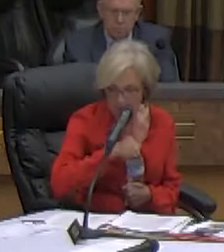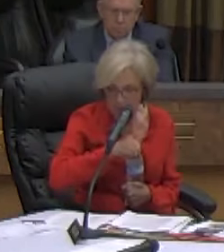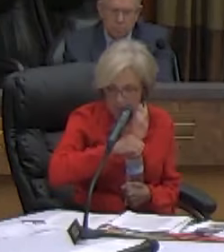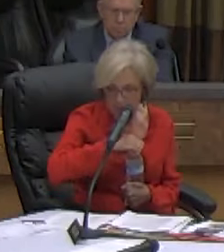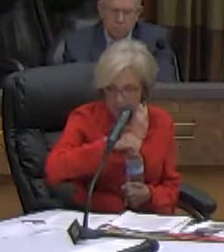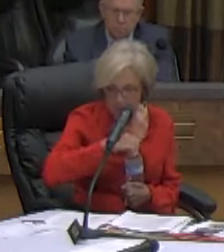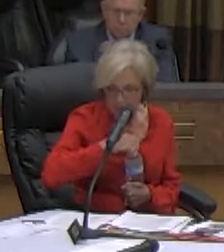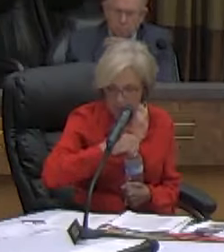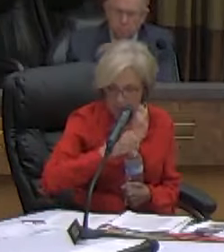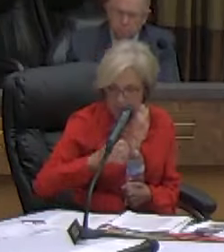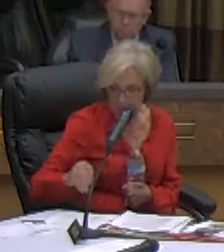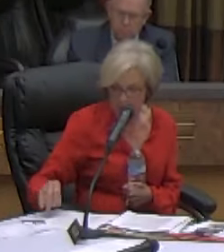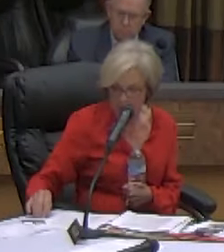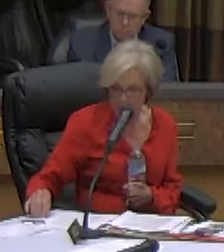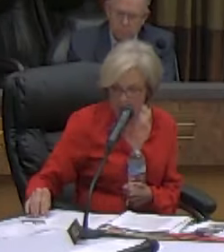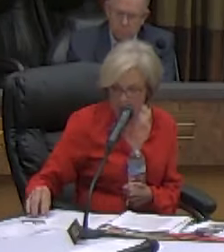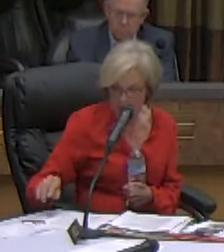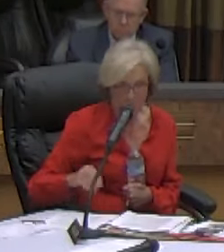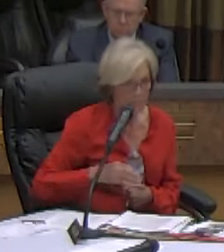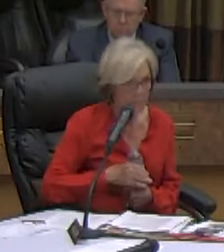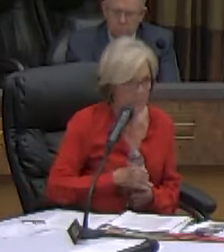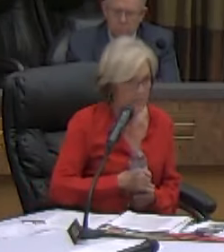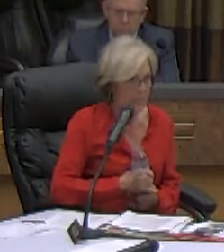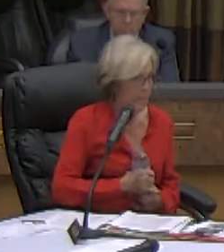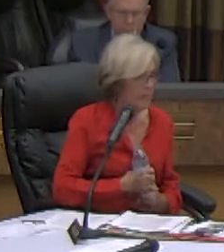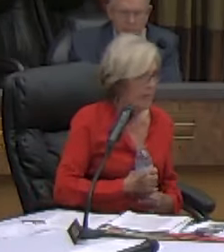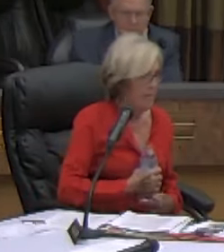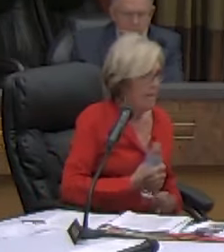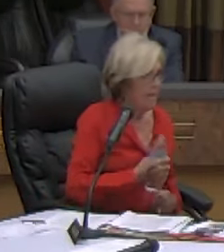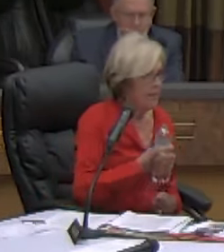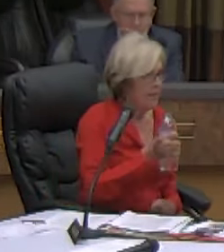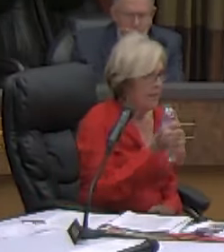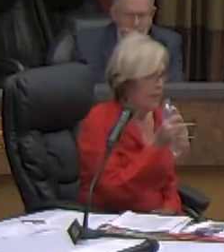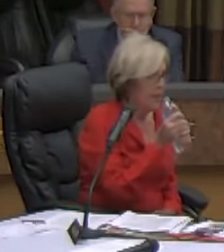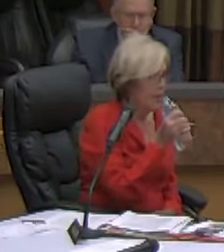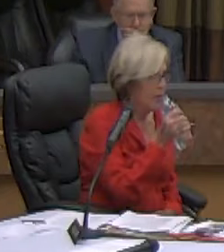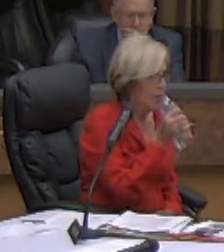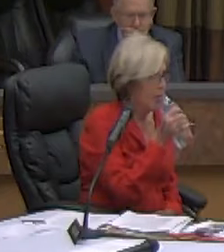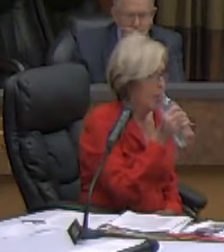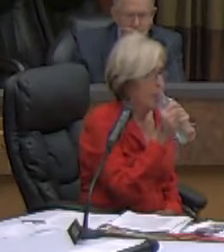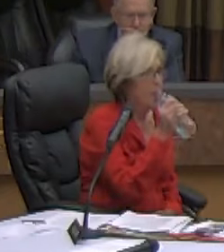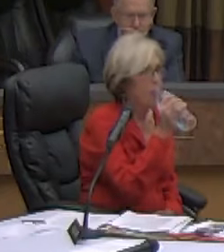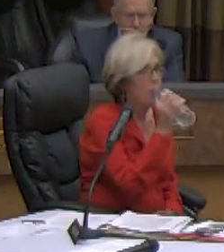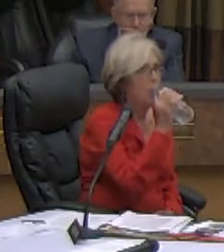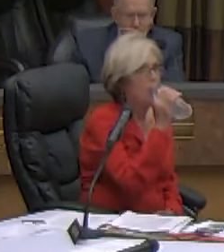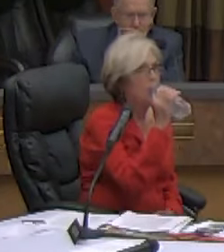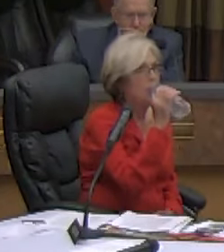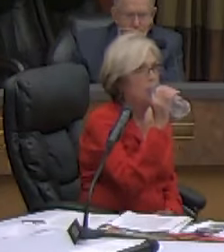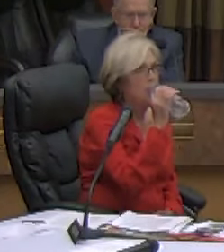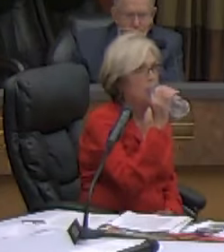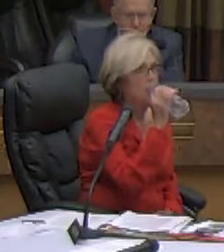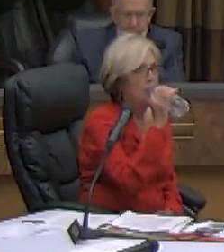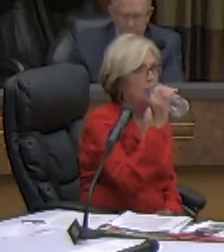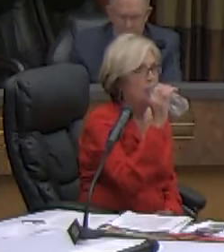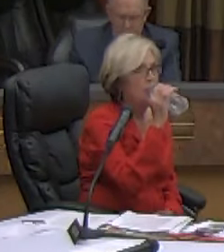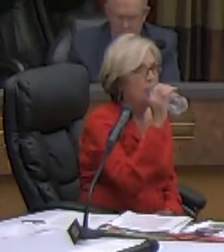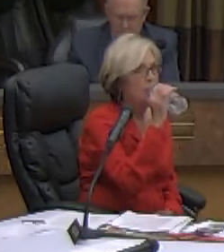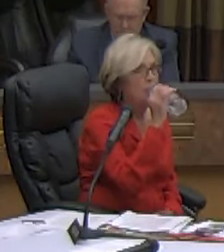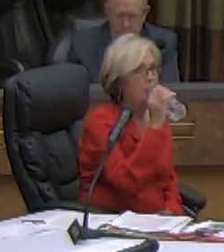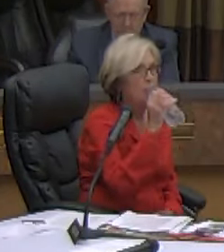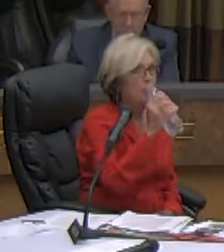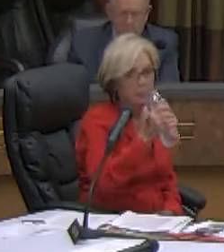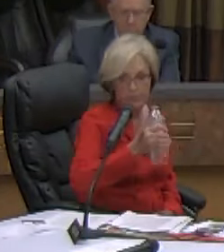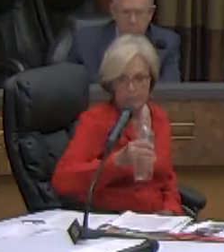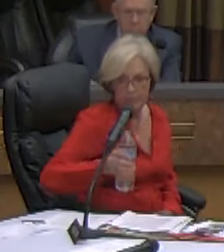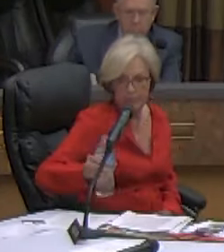trying to do anything in a consent where the public wasn't sitting here in the room or have that opportunity. And